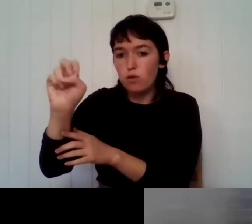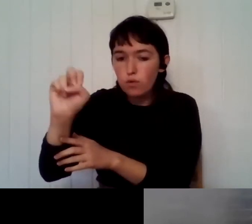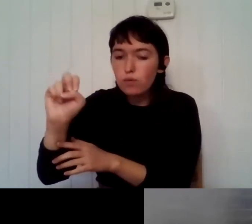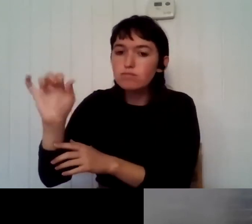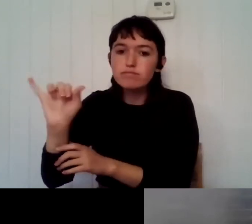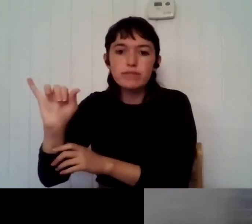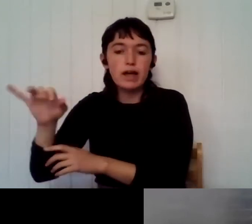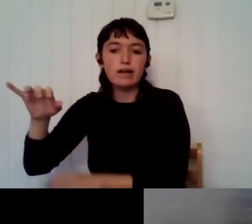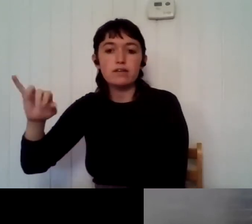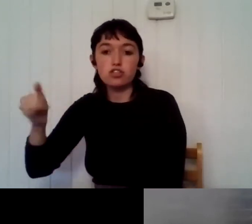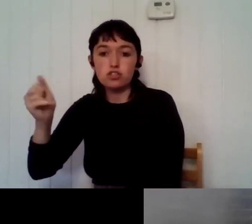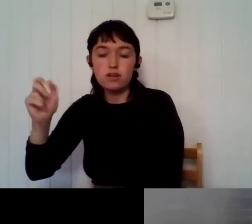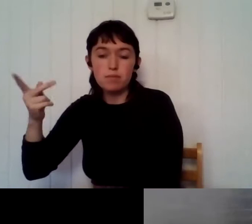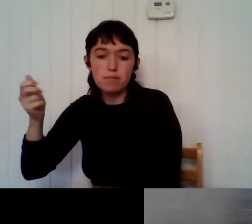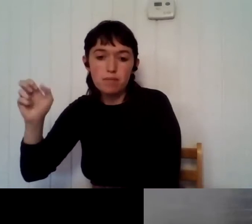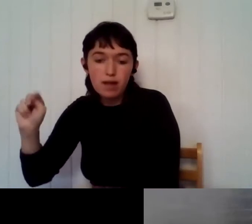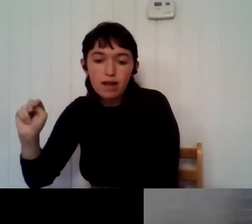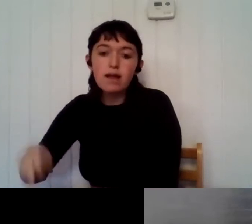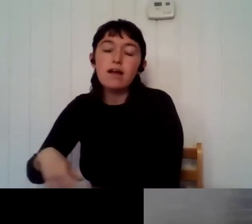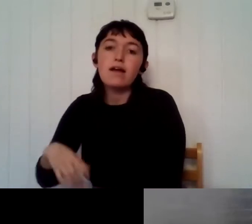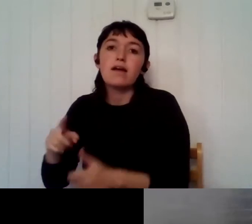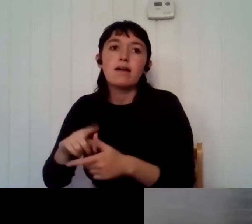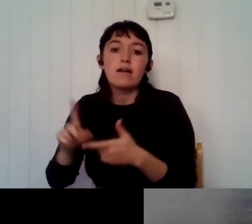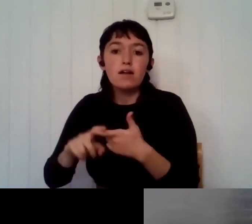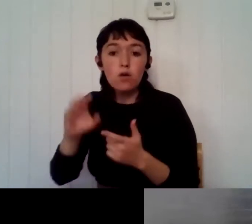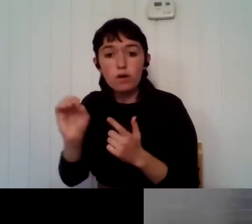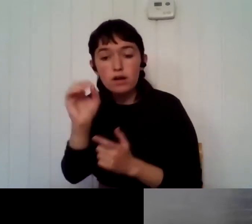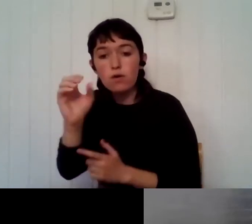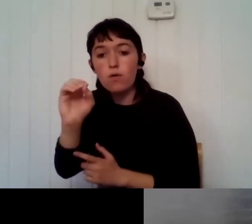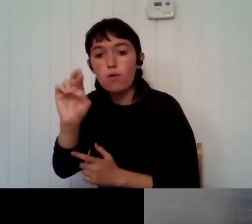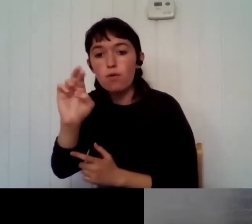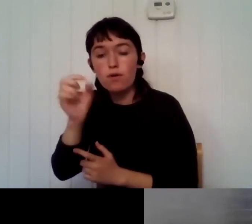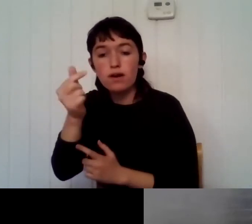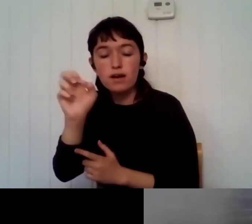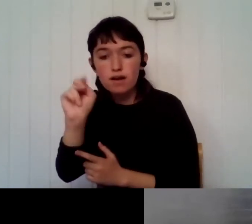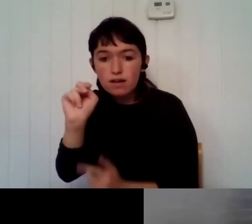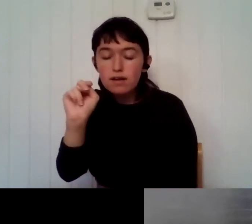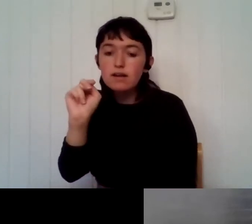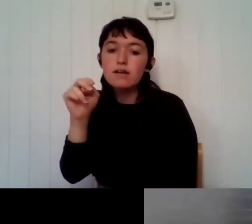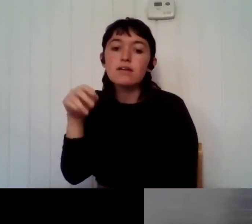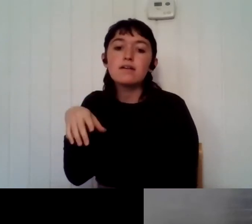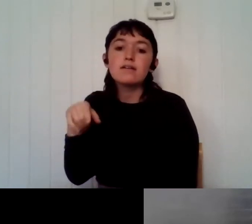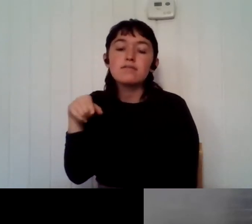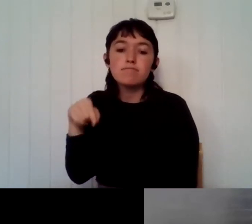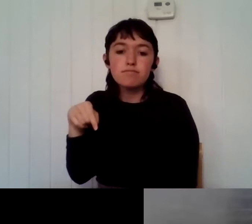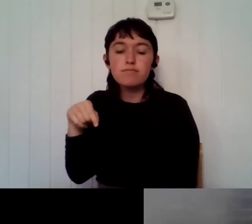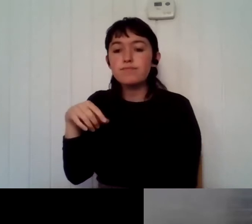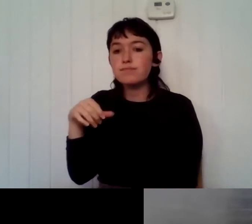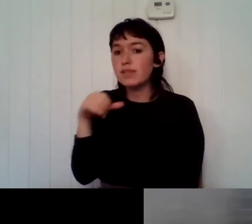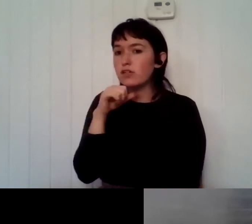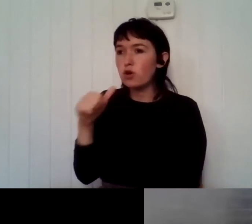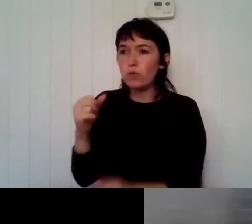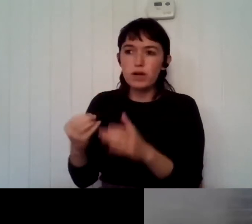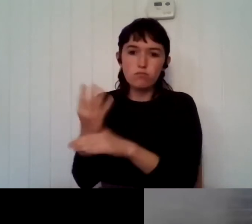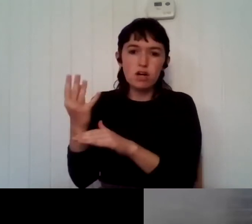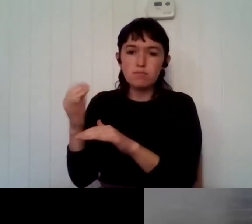Oregon, for example, Mount St. Helens is one of the examples. They usually do not erupt in an effusive manner. This means that if